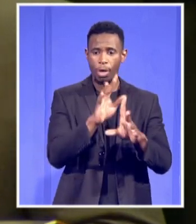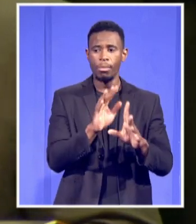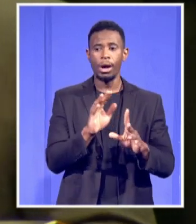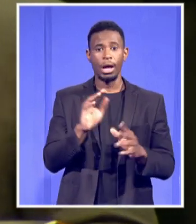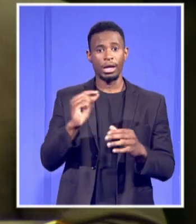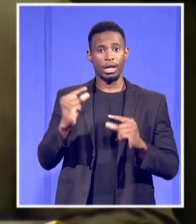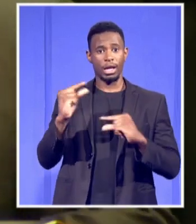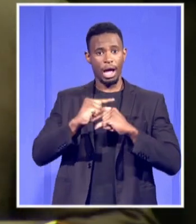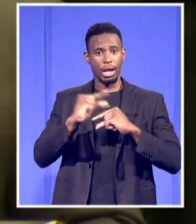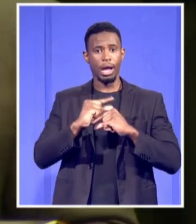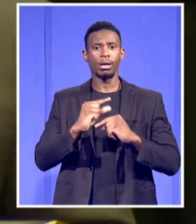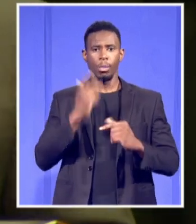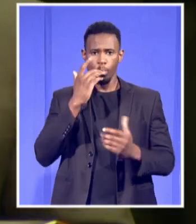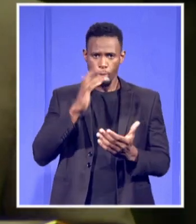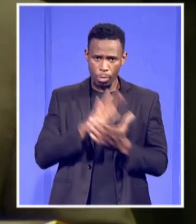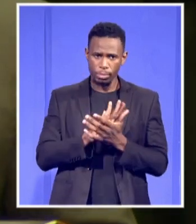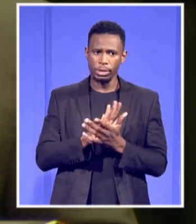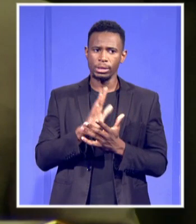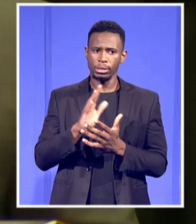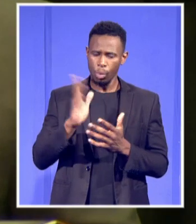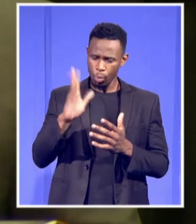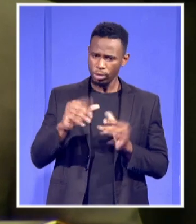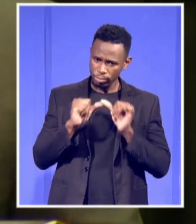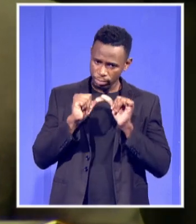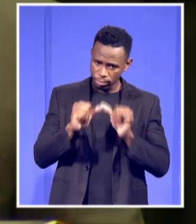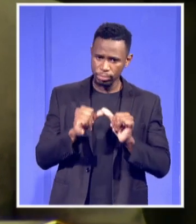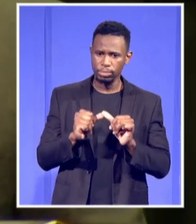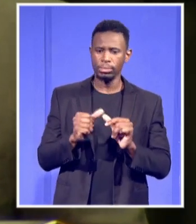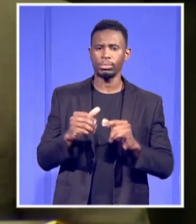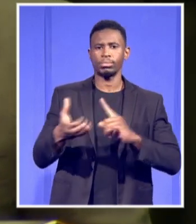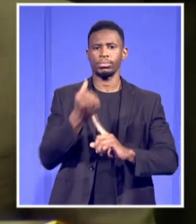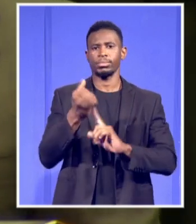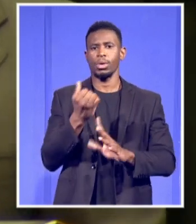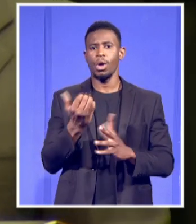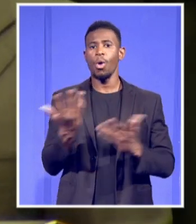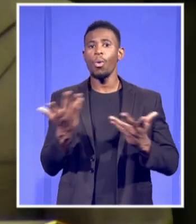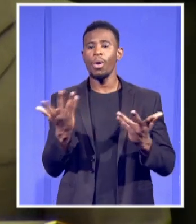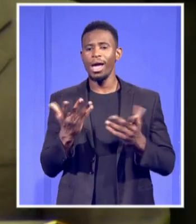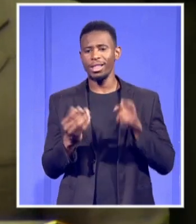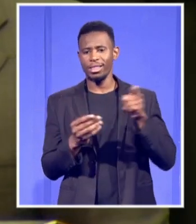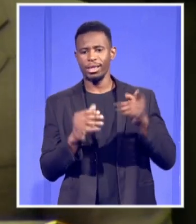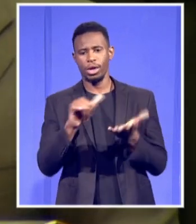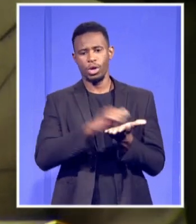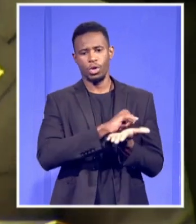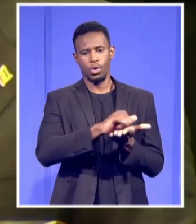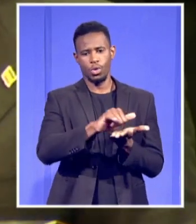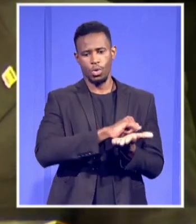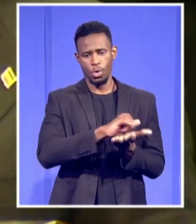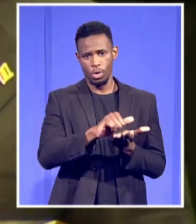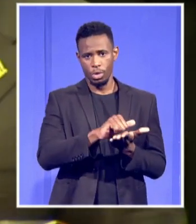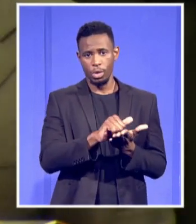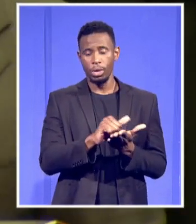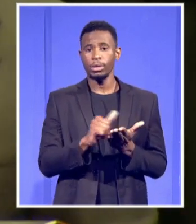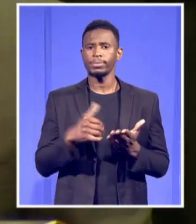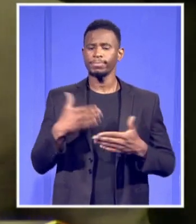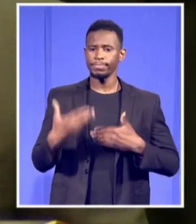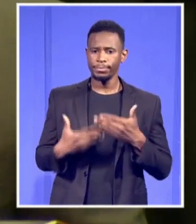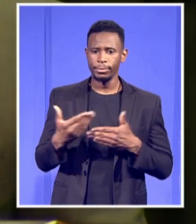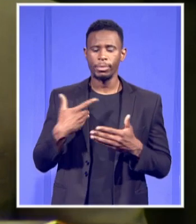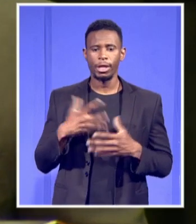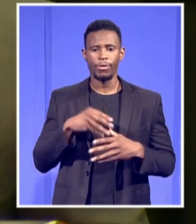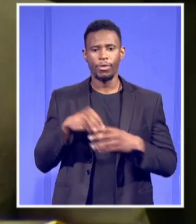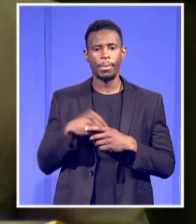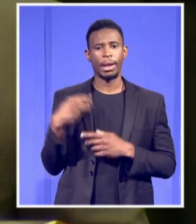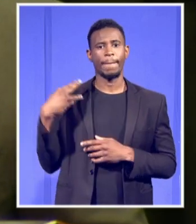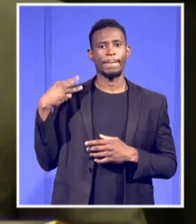at the United Nations General Assembly in New York. Consequently, I joined a ministerial roundtable during